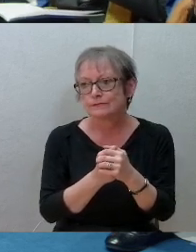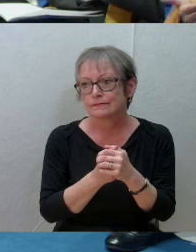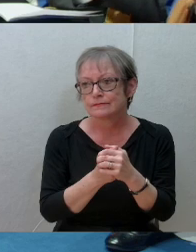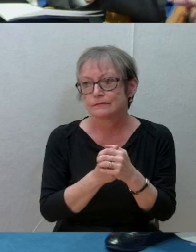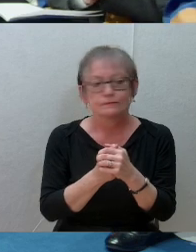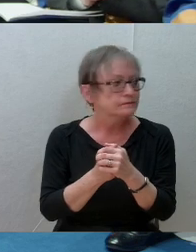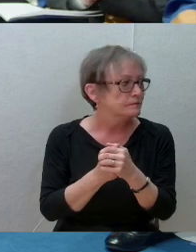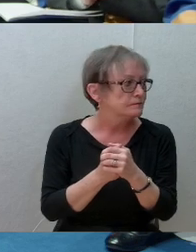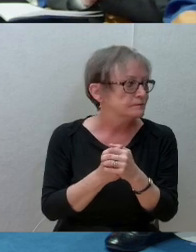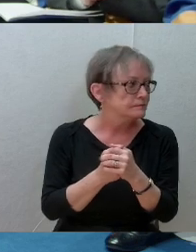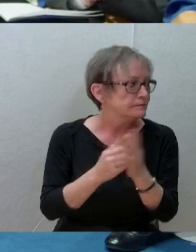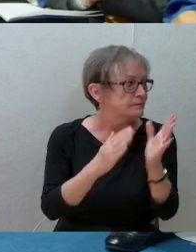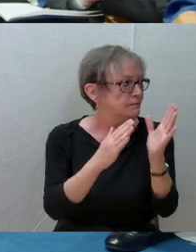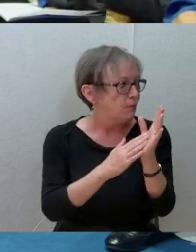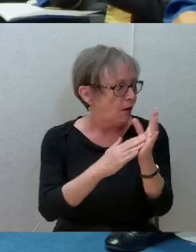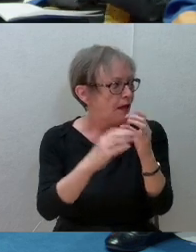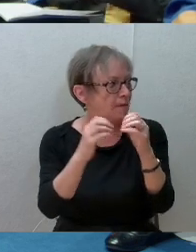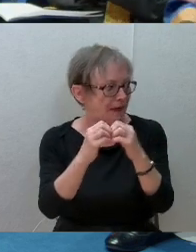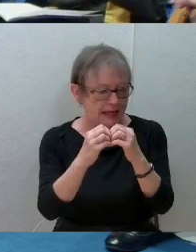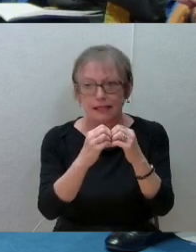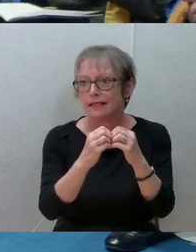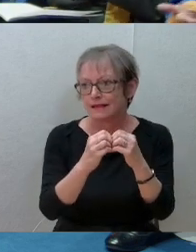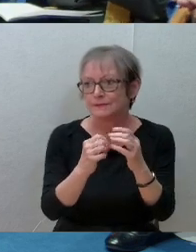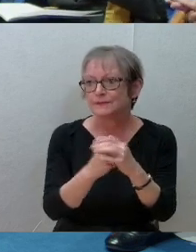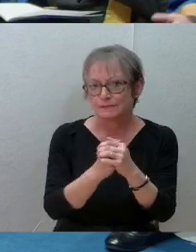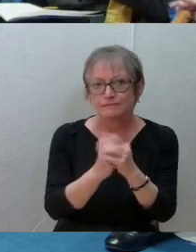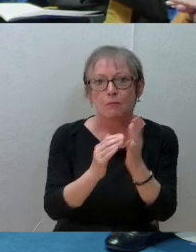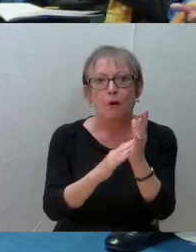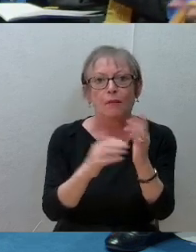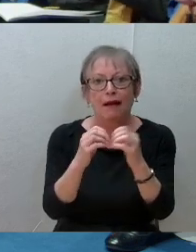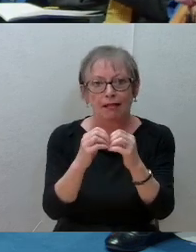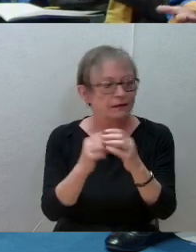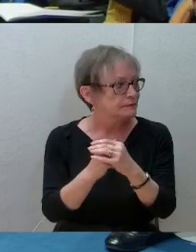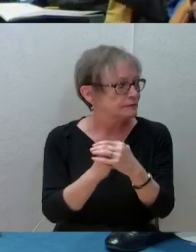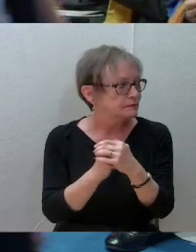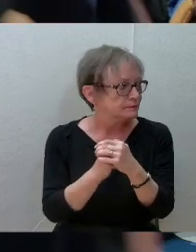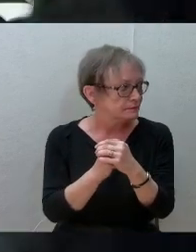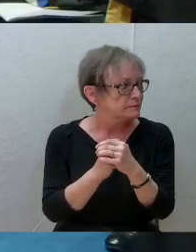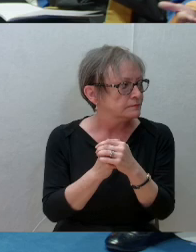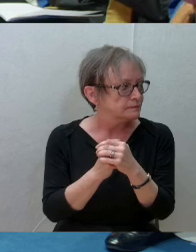Molly Bell.